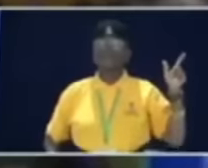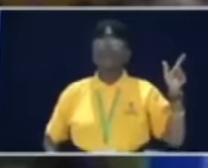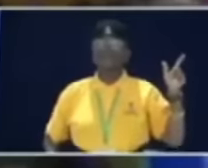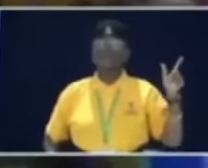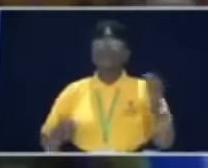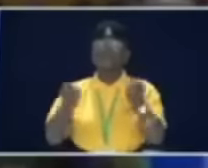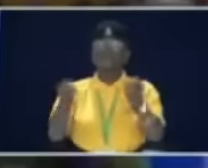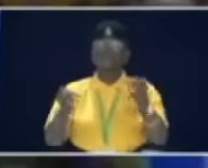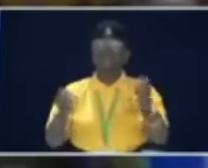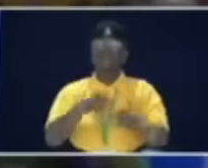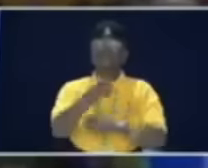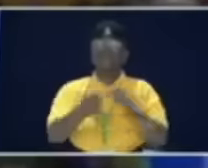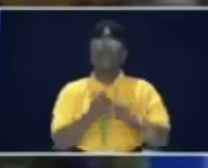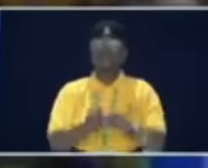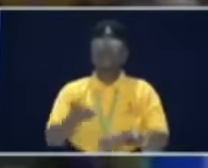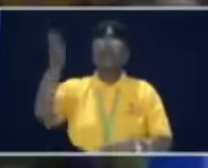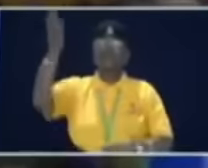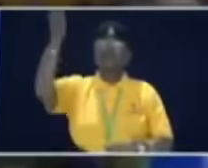Several years ago,